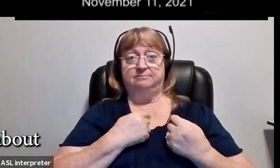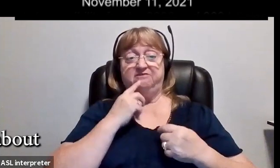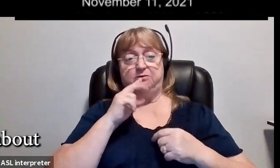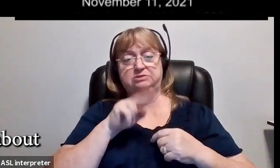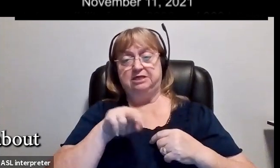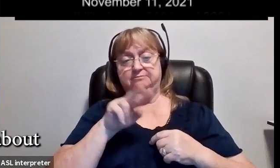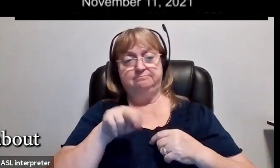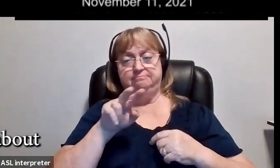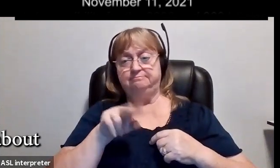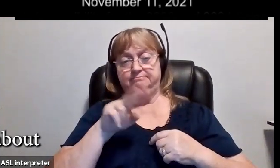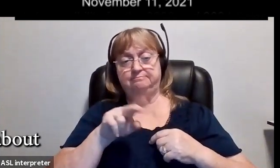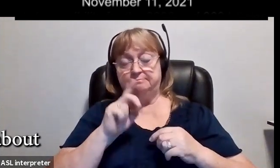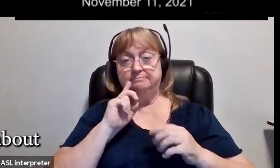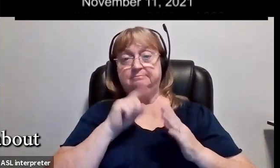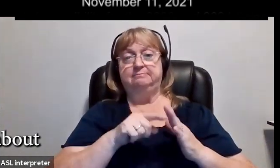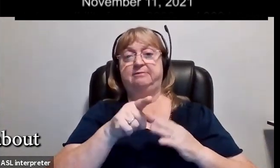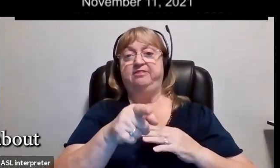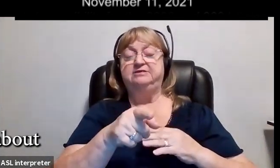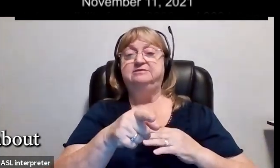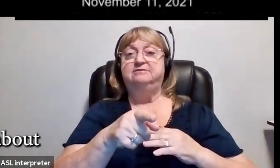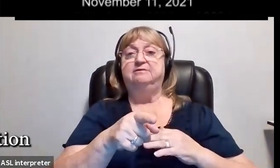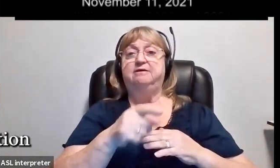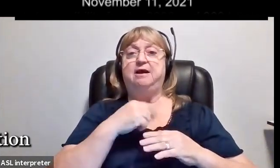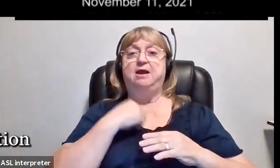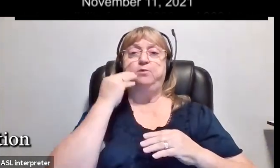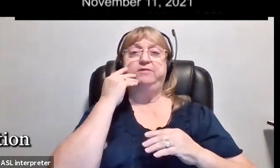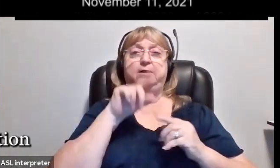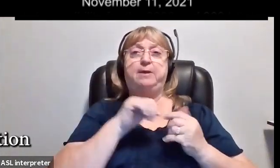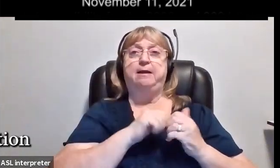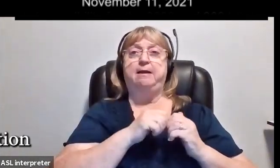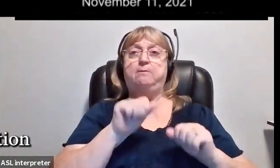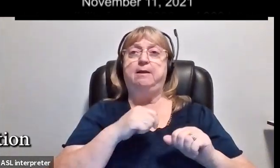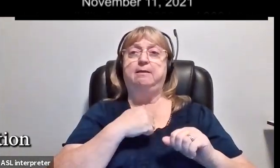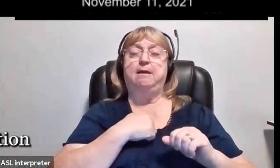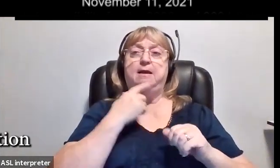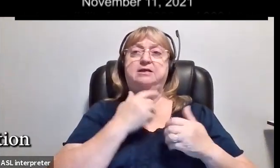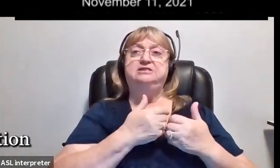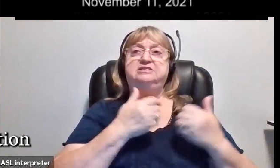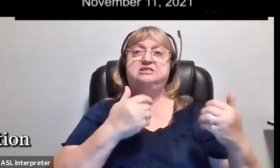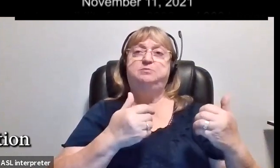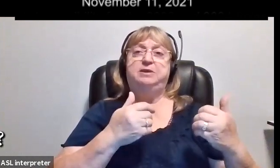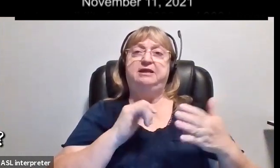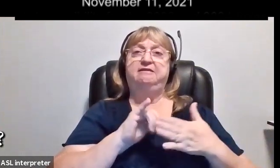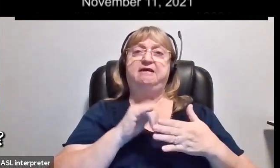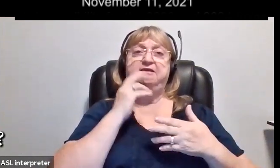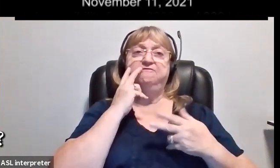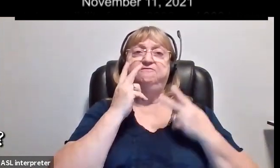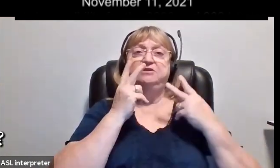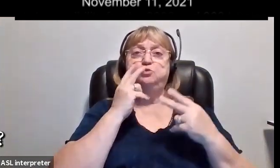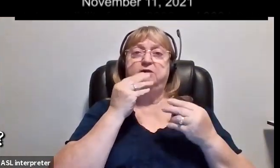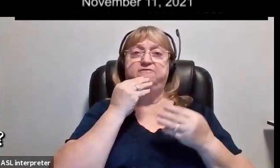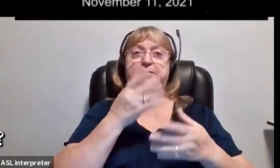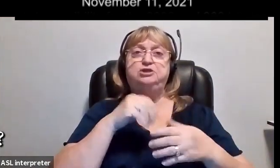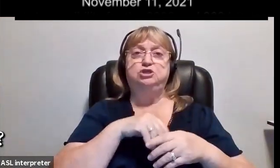saw the slide that you're looking at right now, I would think about how could I split the visual information that's on the slide